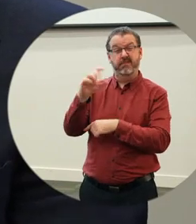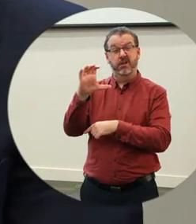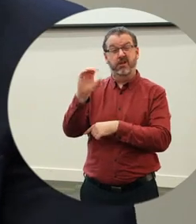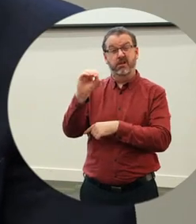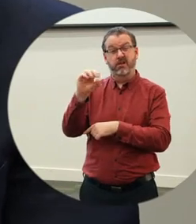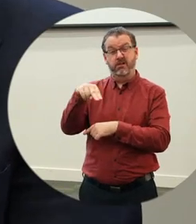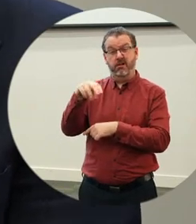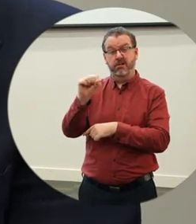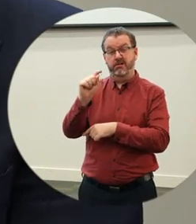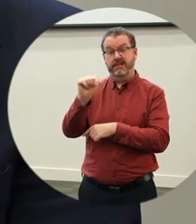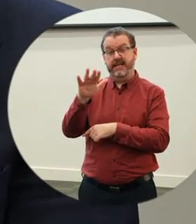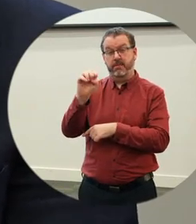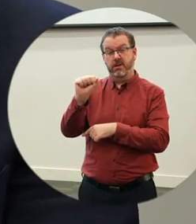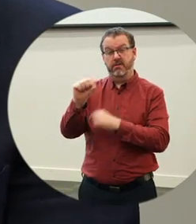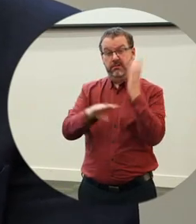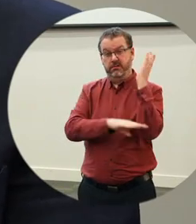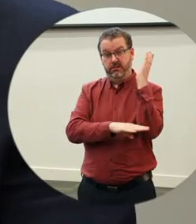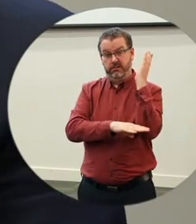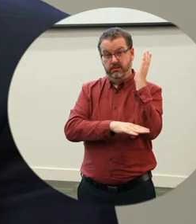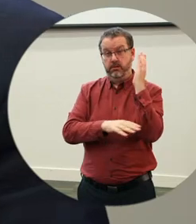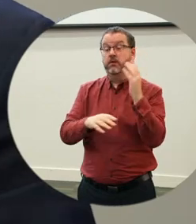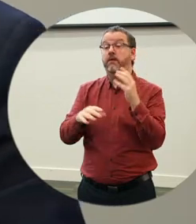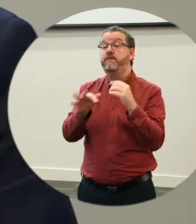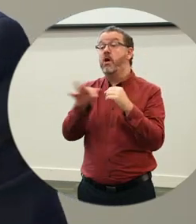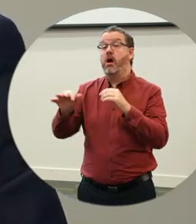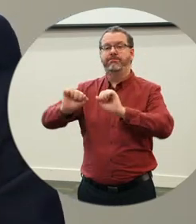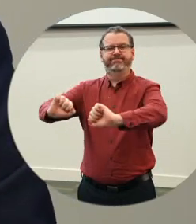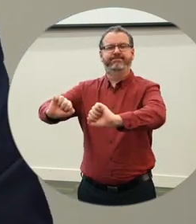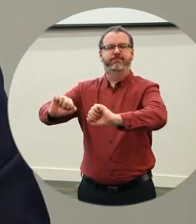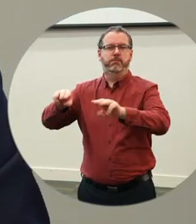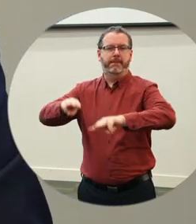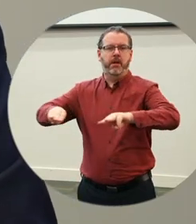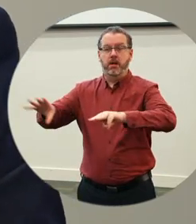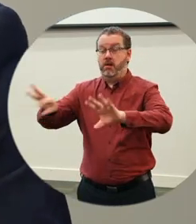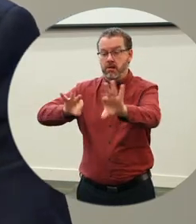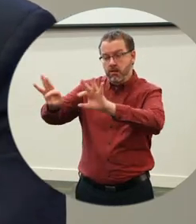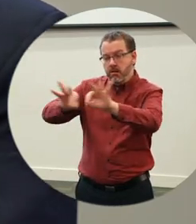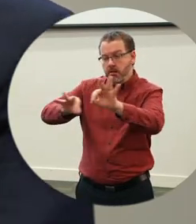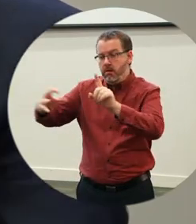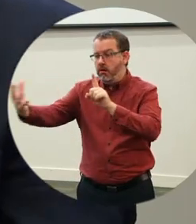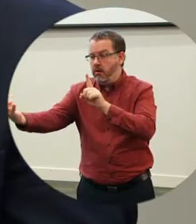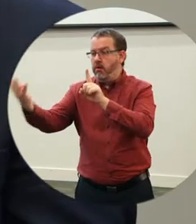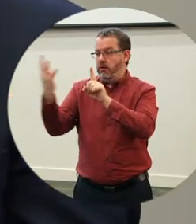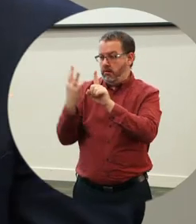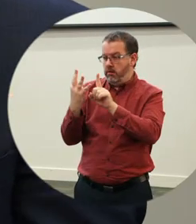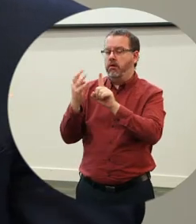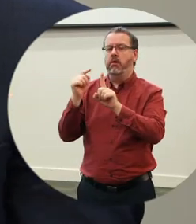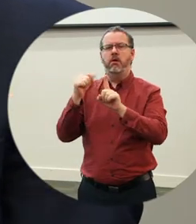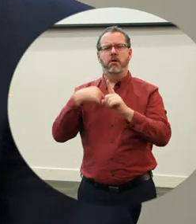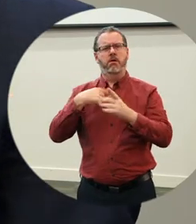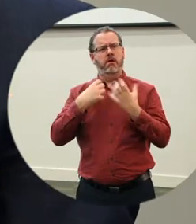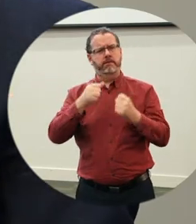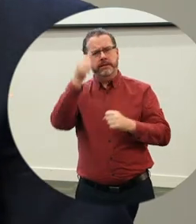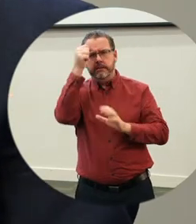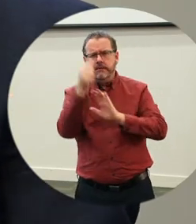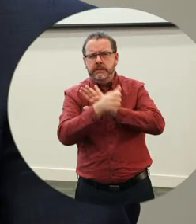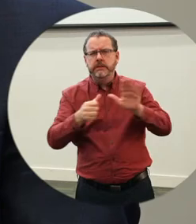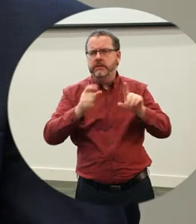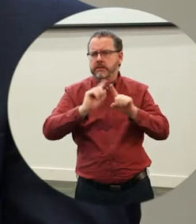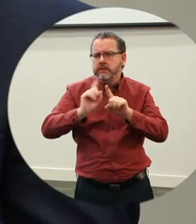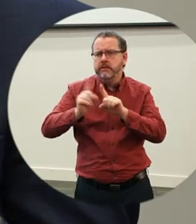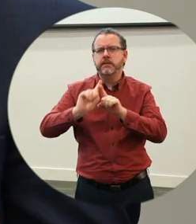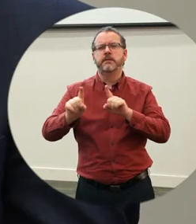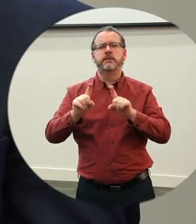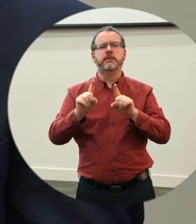generally always raised from the indigenous population. And you brought with you all of the skills that you had learned